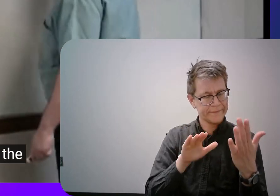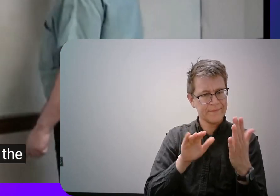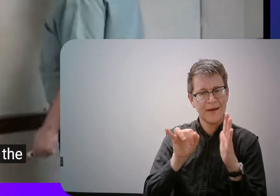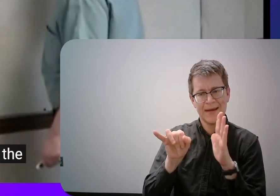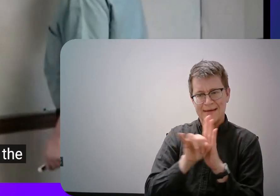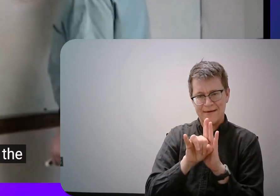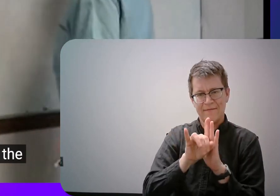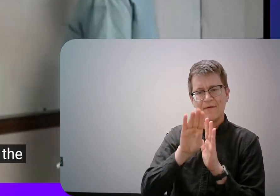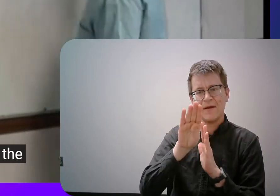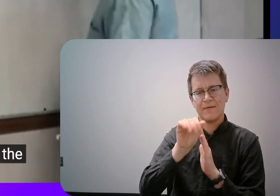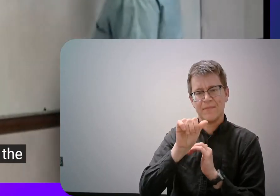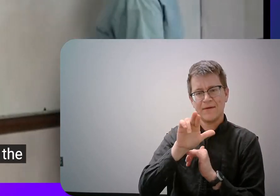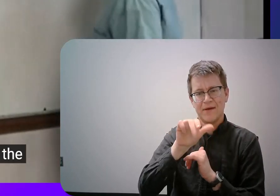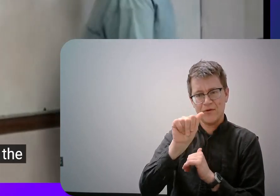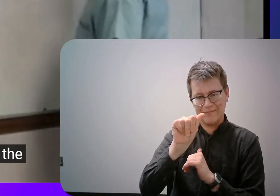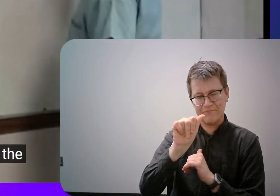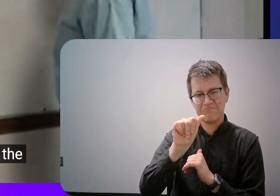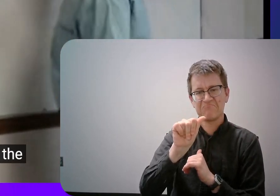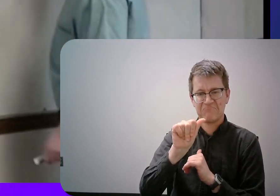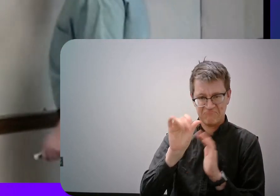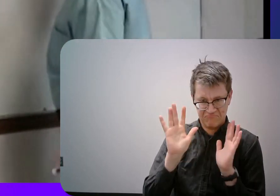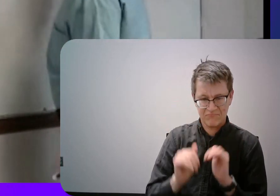the difference.